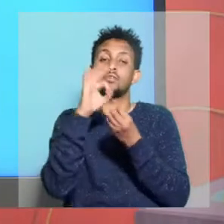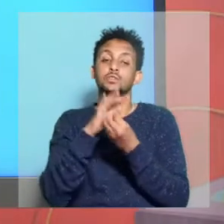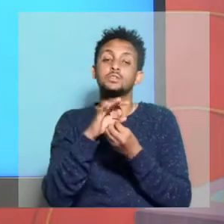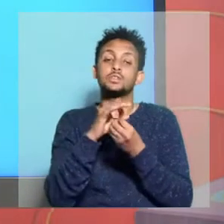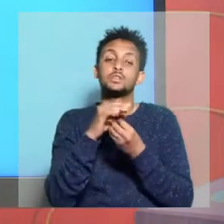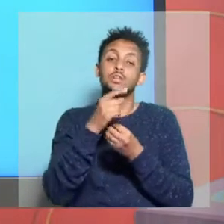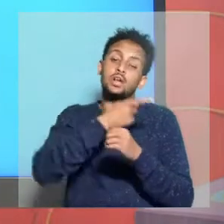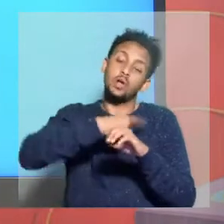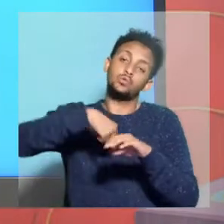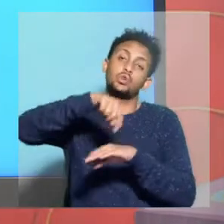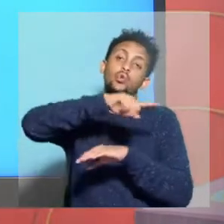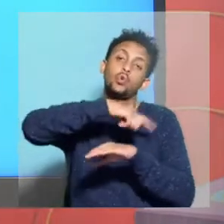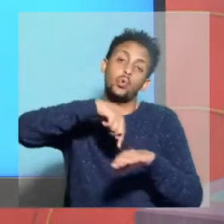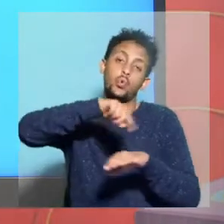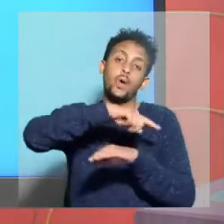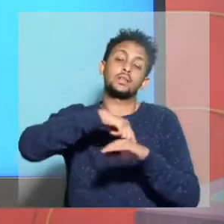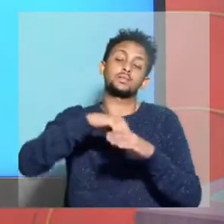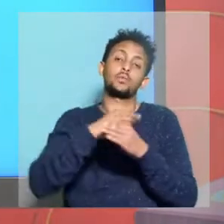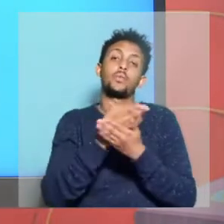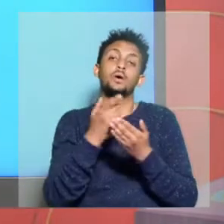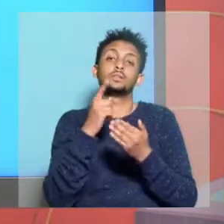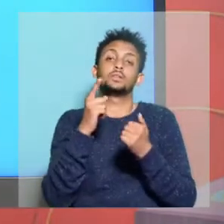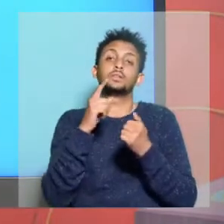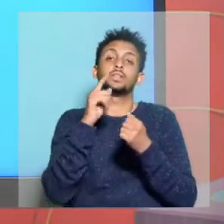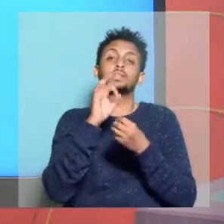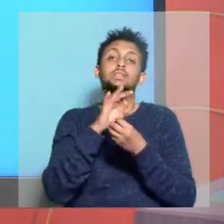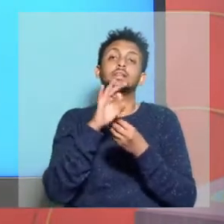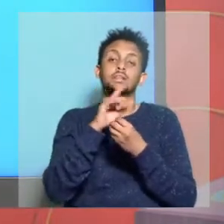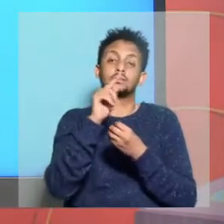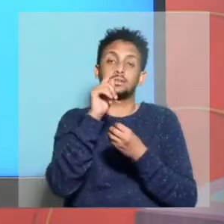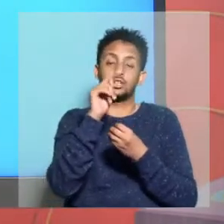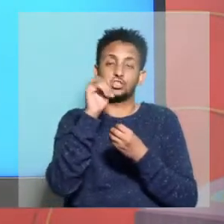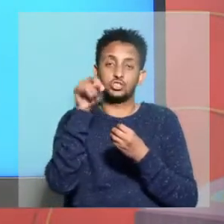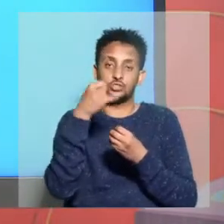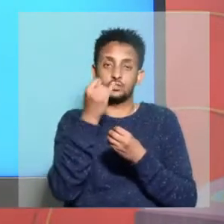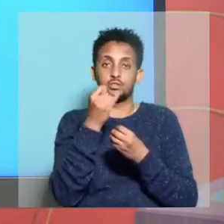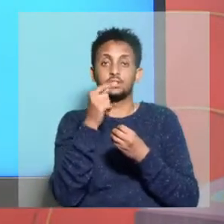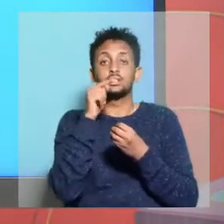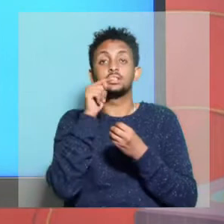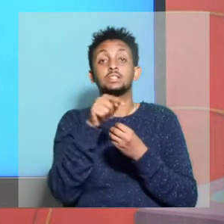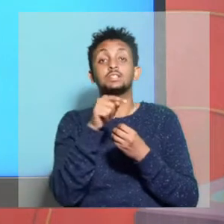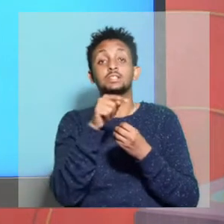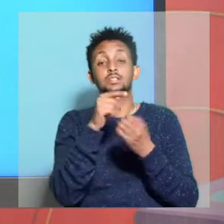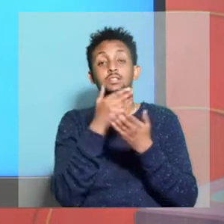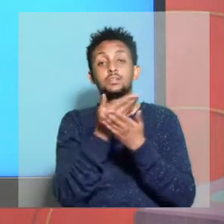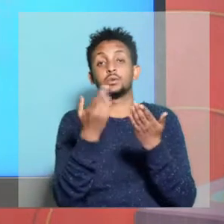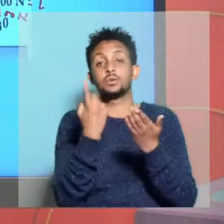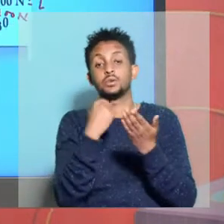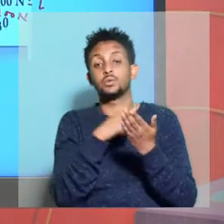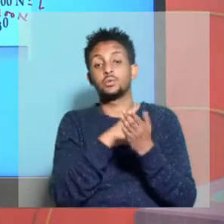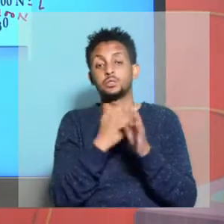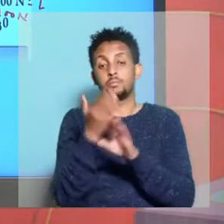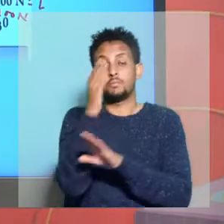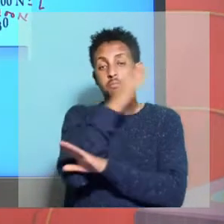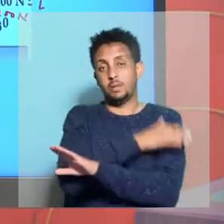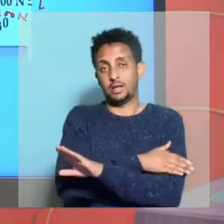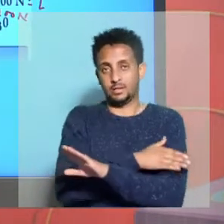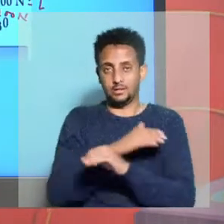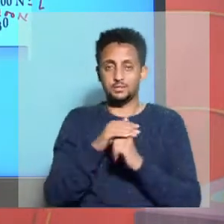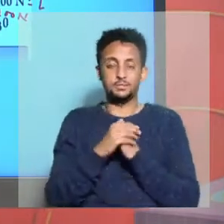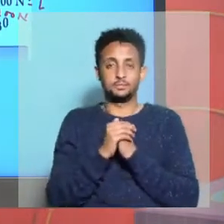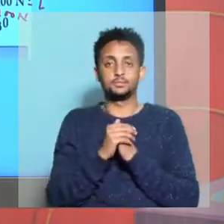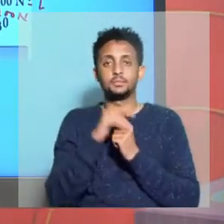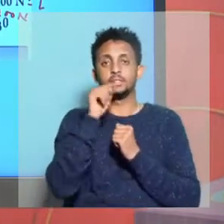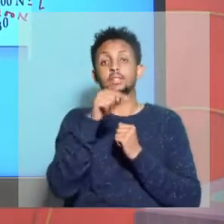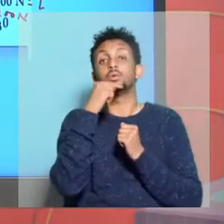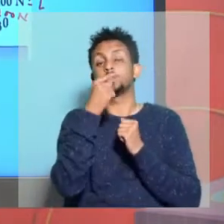acting counterclockwise or anti-clockwise is a tension T. Here it says, let's back again.